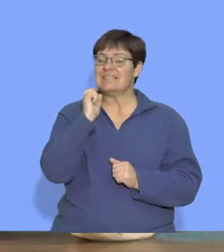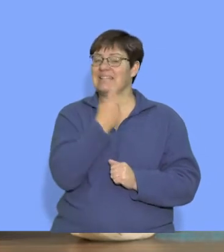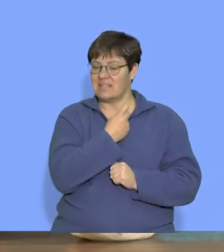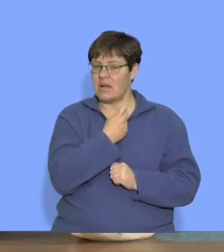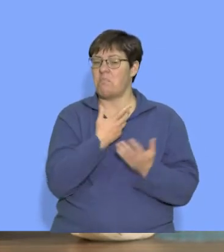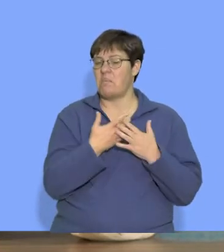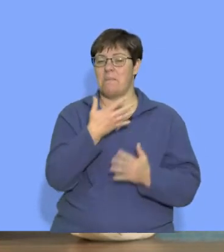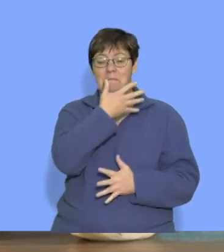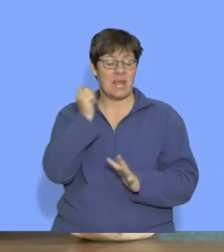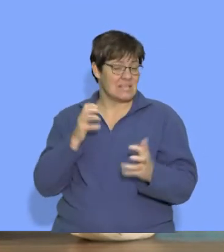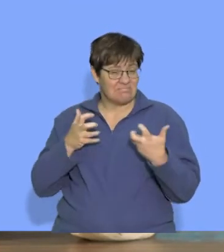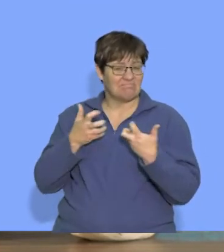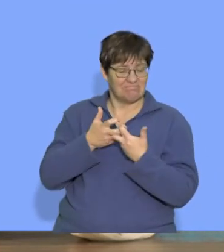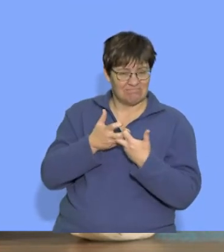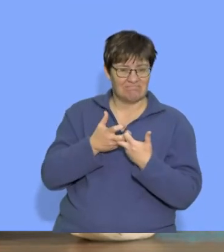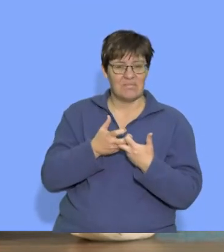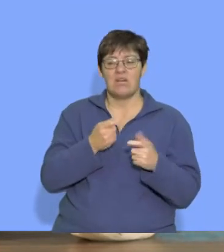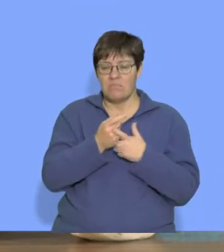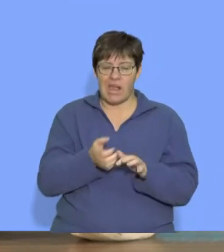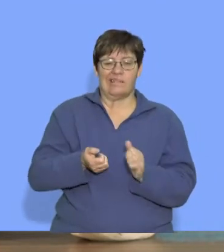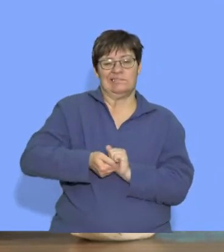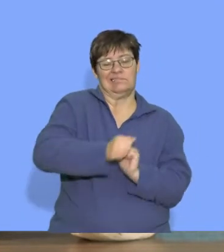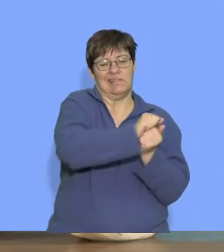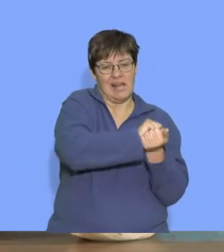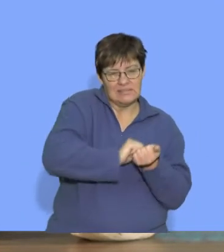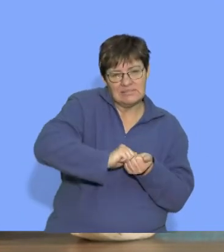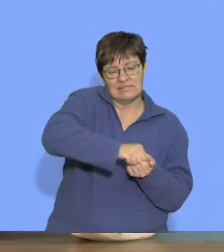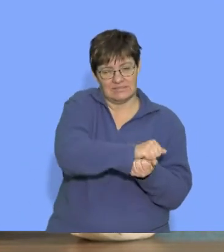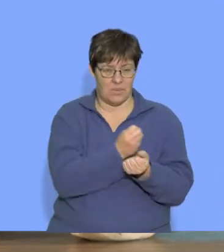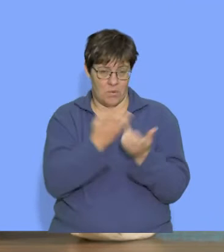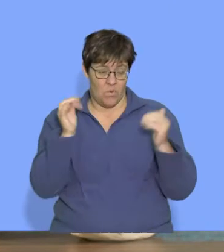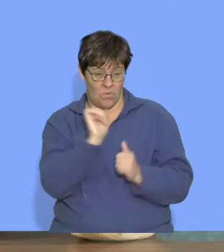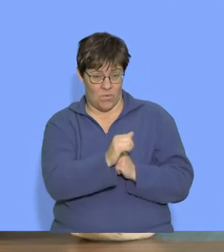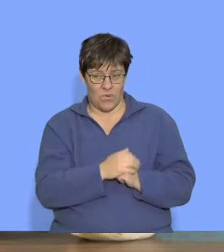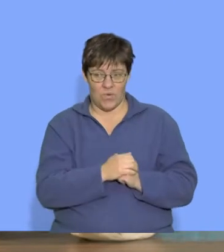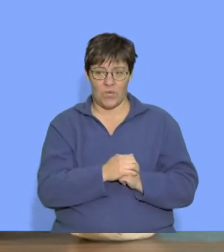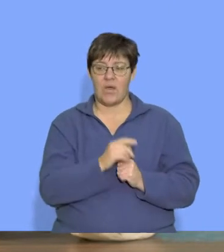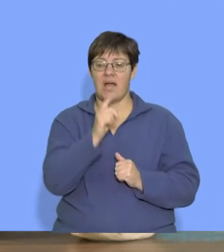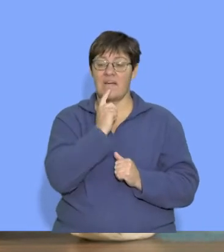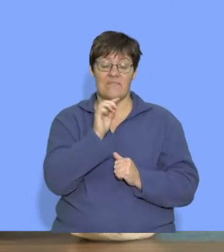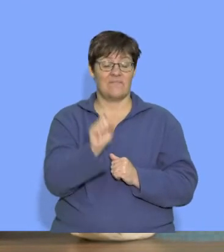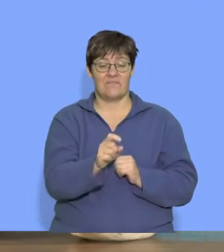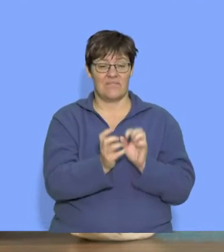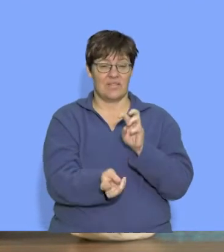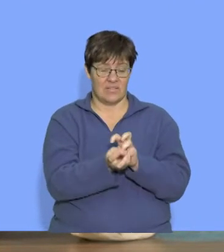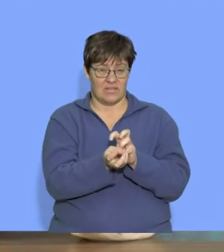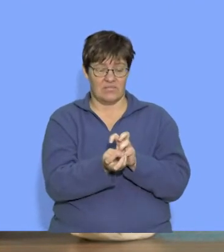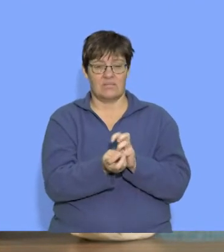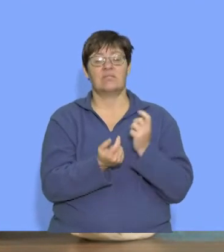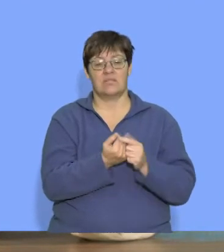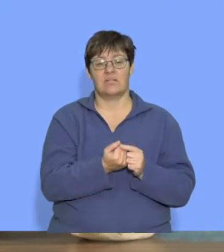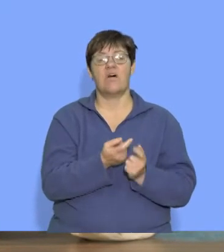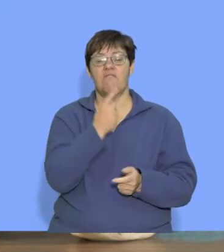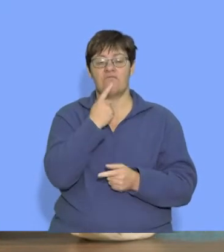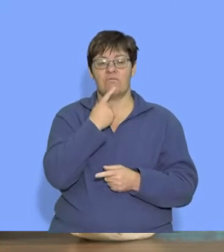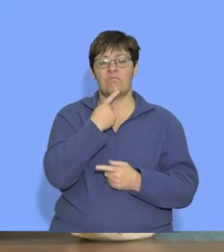probably the best suited for organisms that chew and grind a lot. And so here we've got the lower jaw of a herbivore, and this is